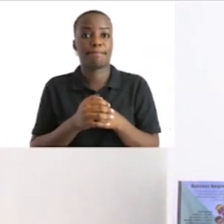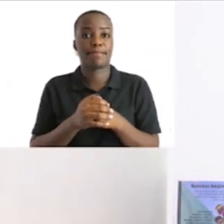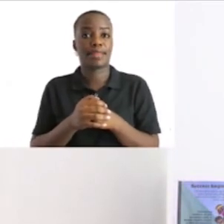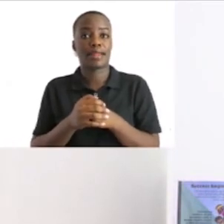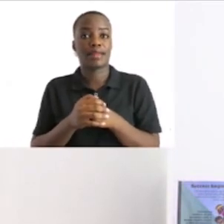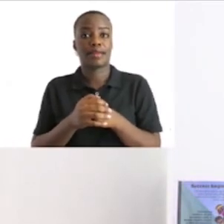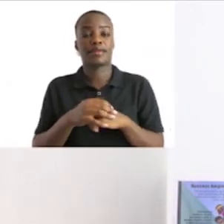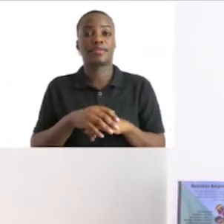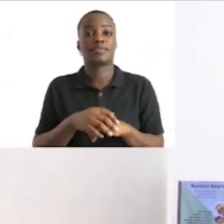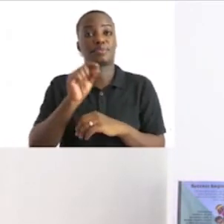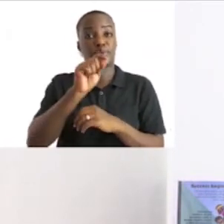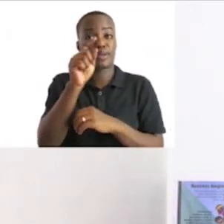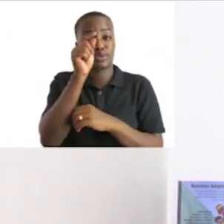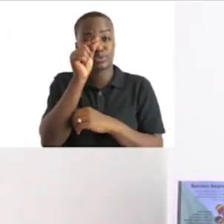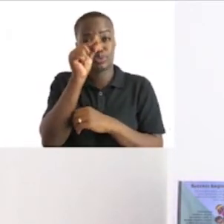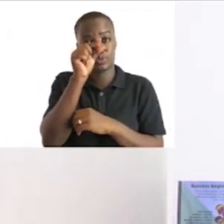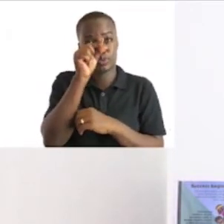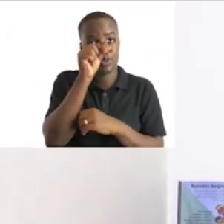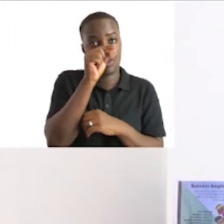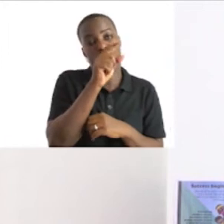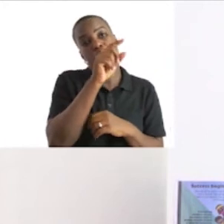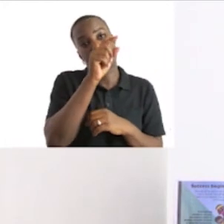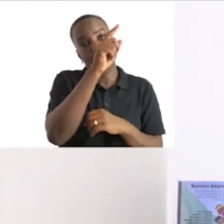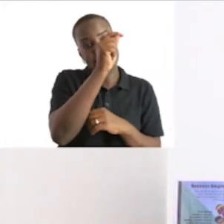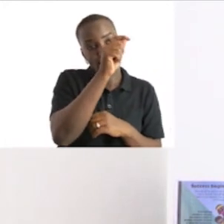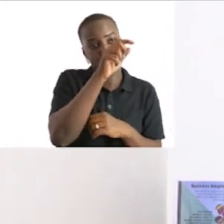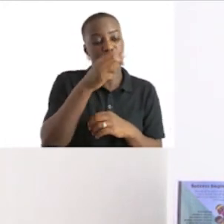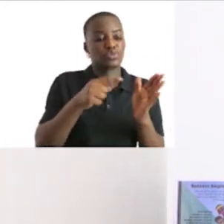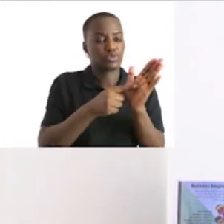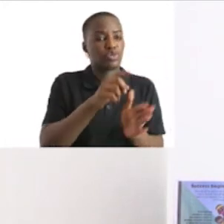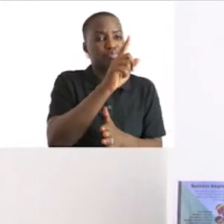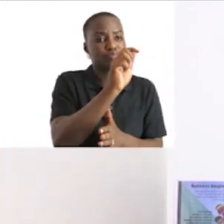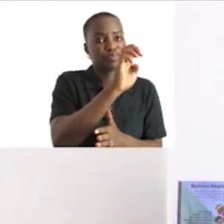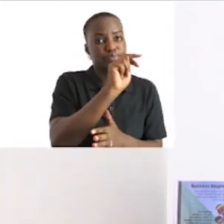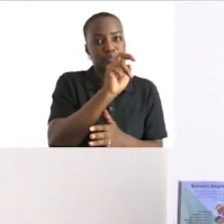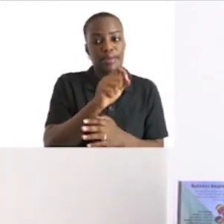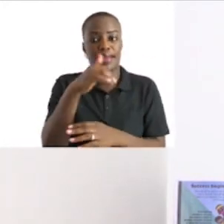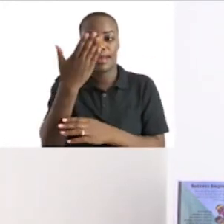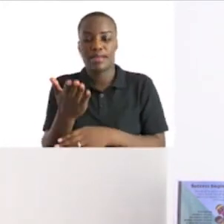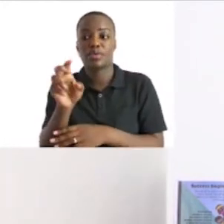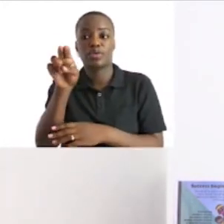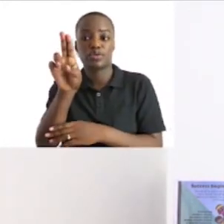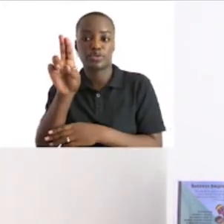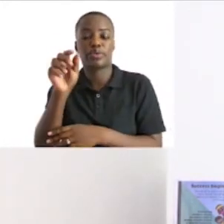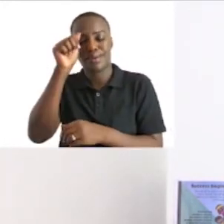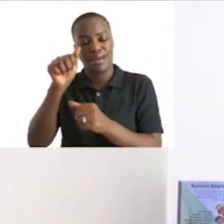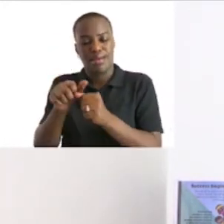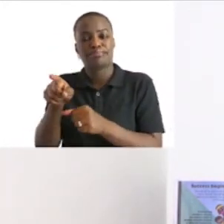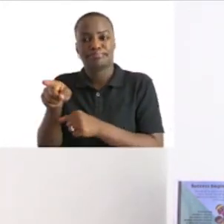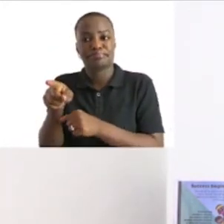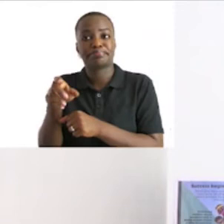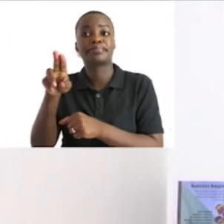then you can write a little U on top of the next digit to remind you that